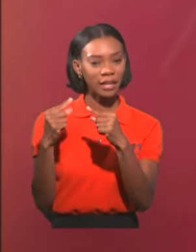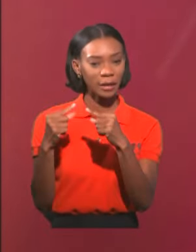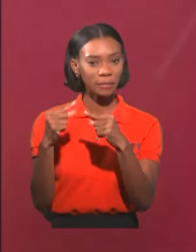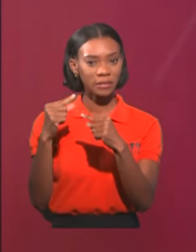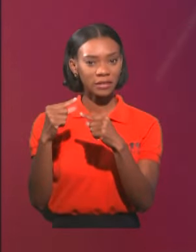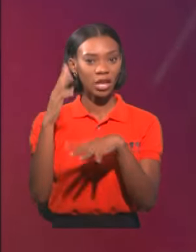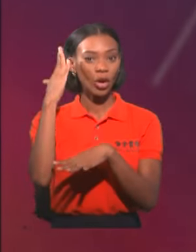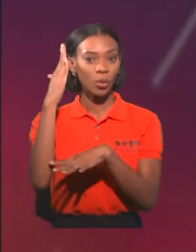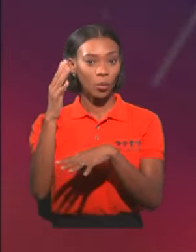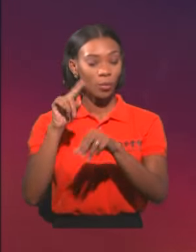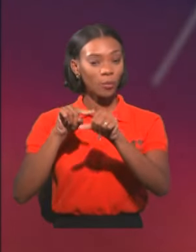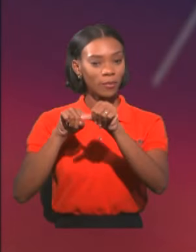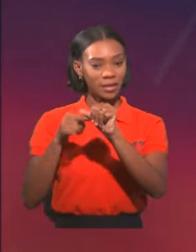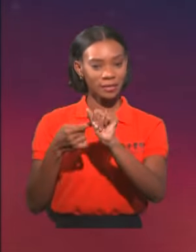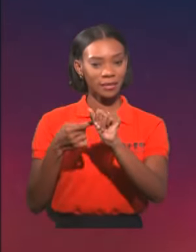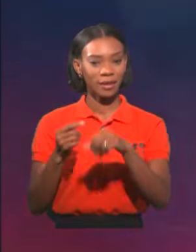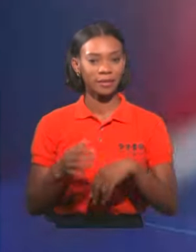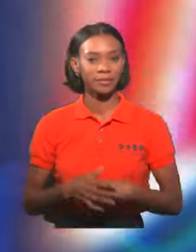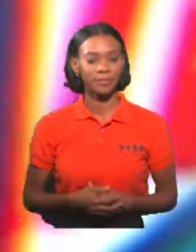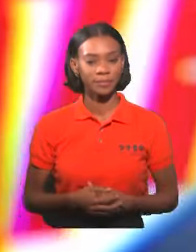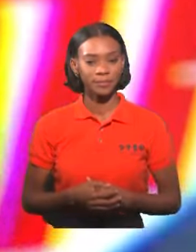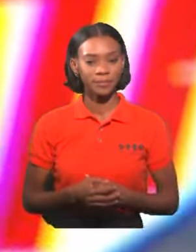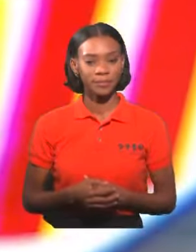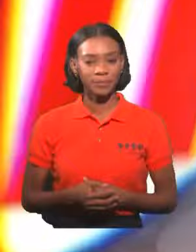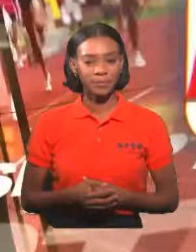country. Ken Fuentes has more.